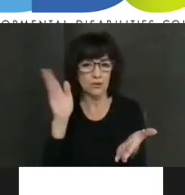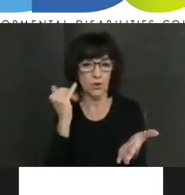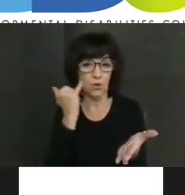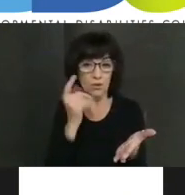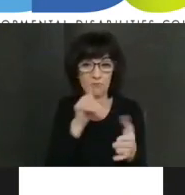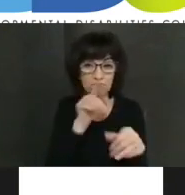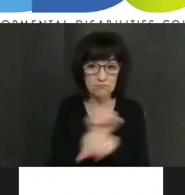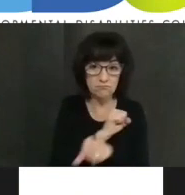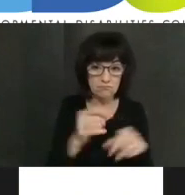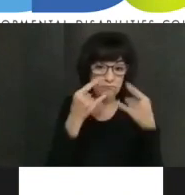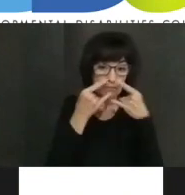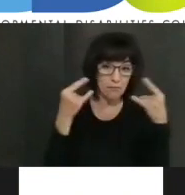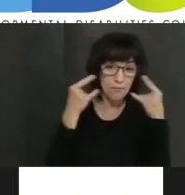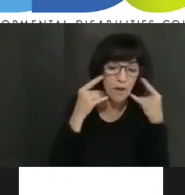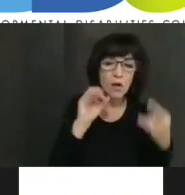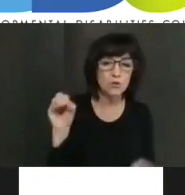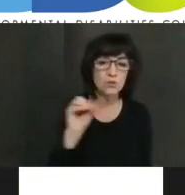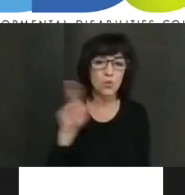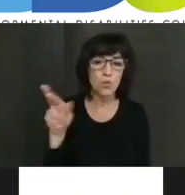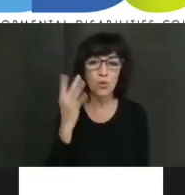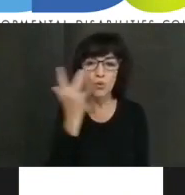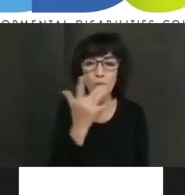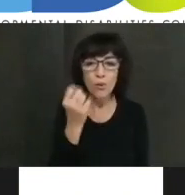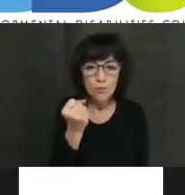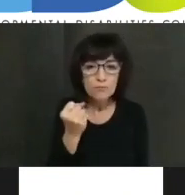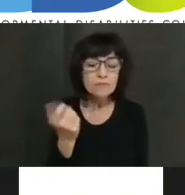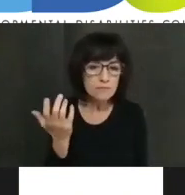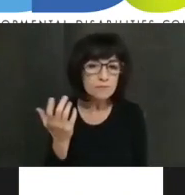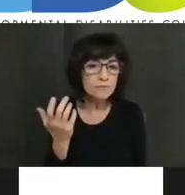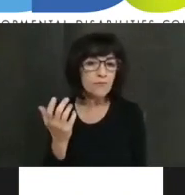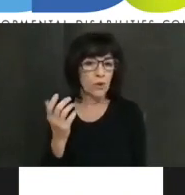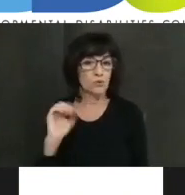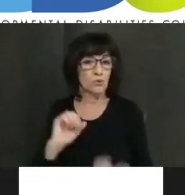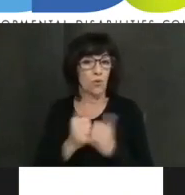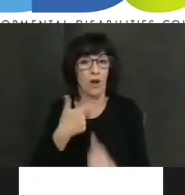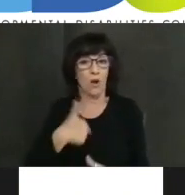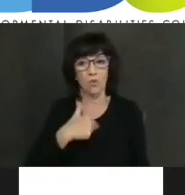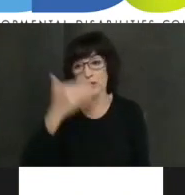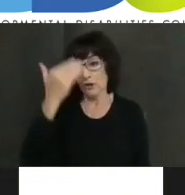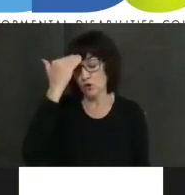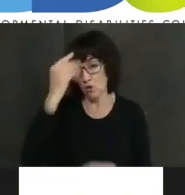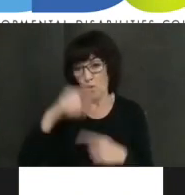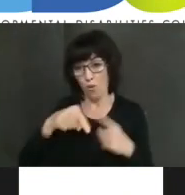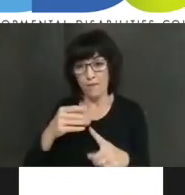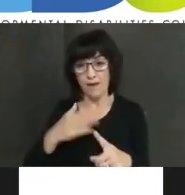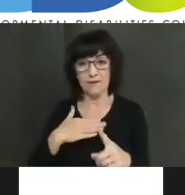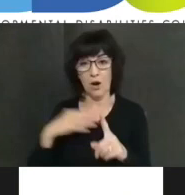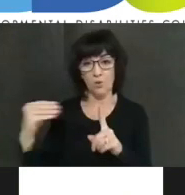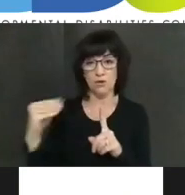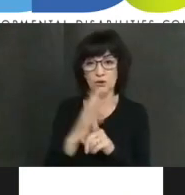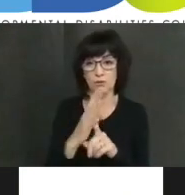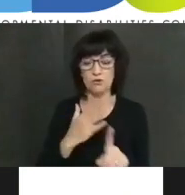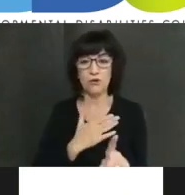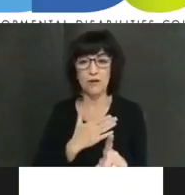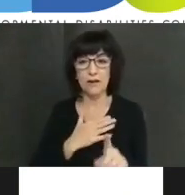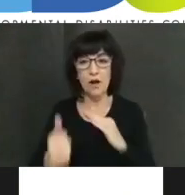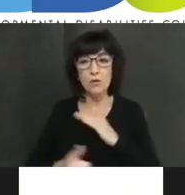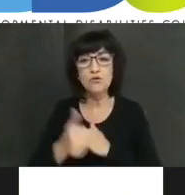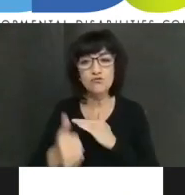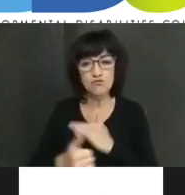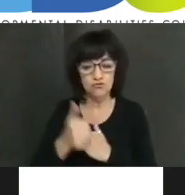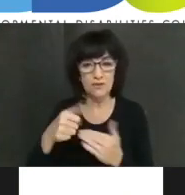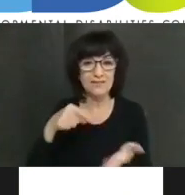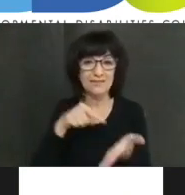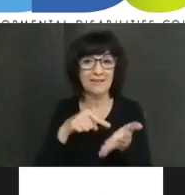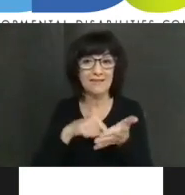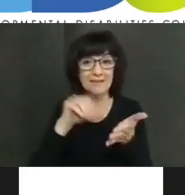to know about our potential exposure, our potential risk, and this app is just another layer